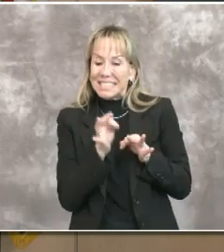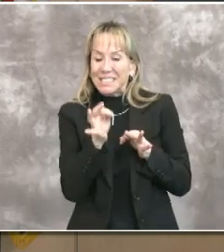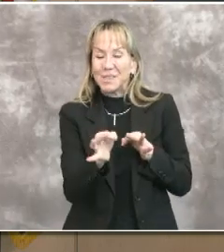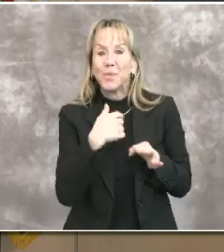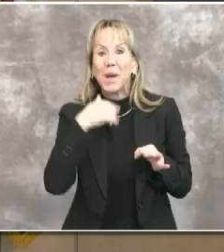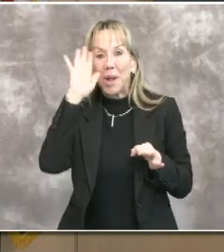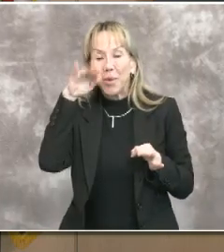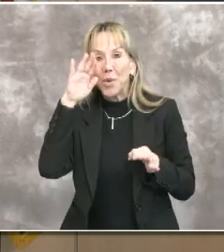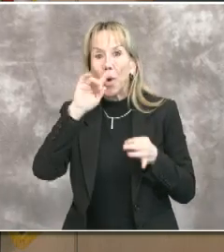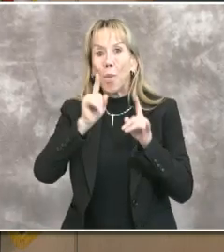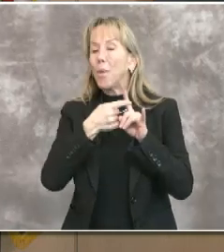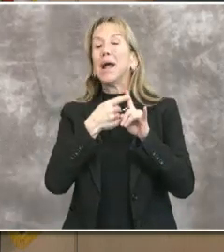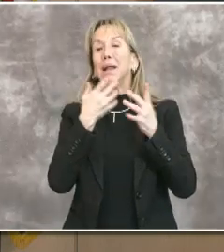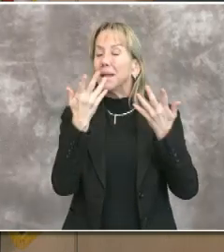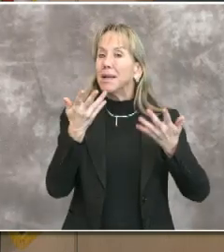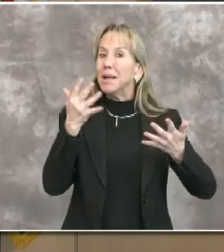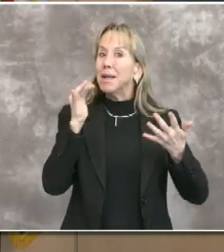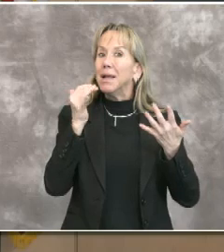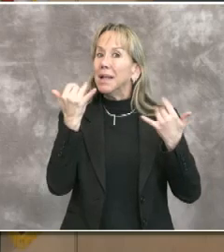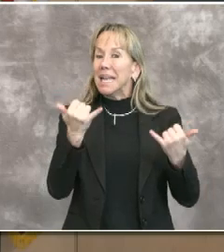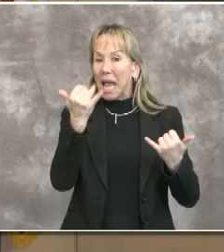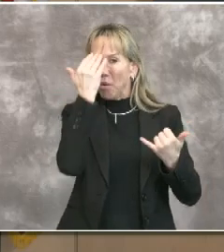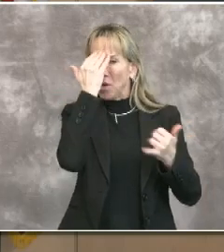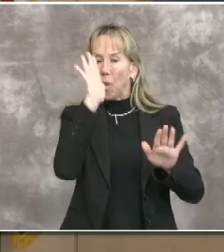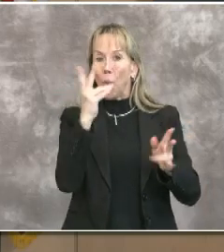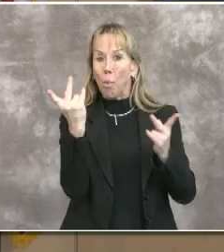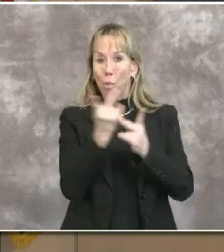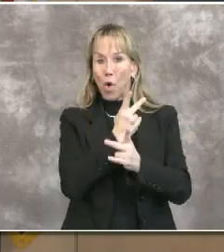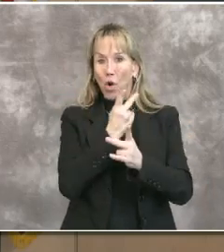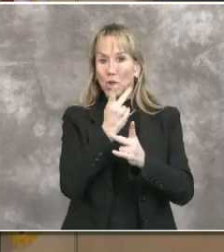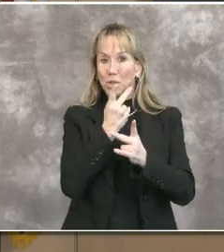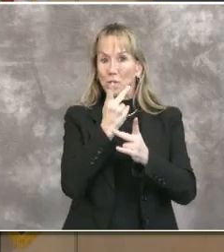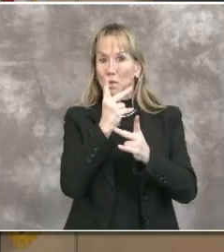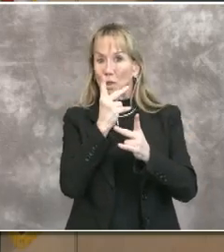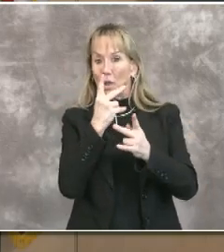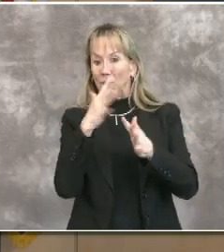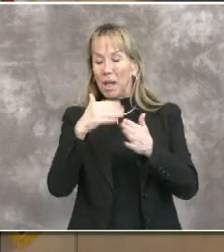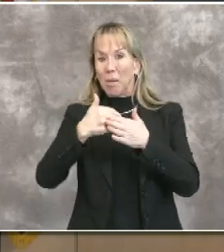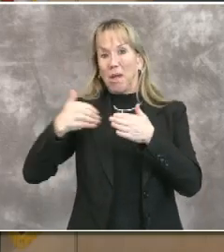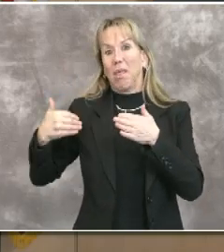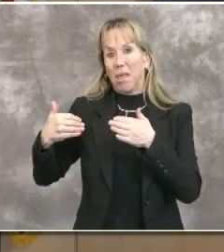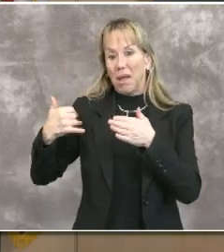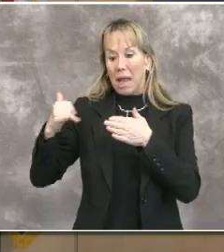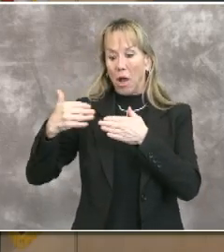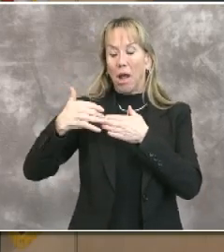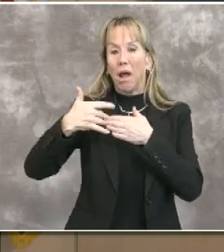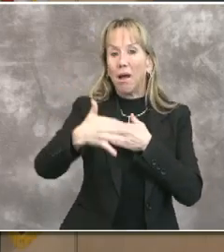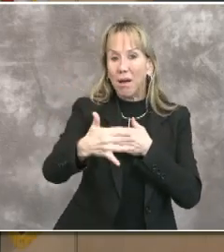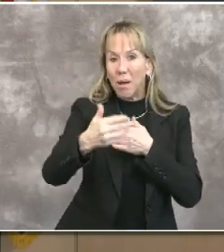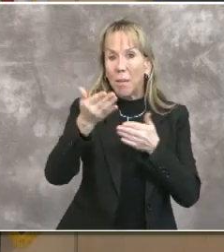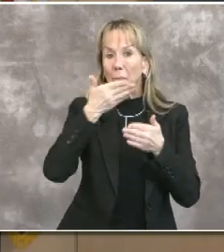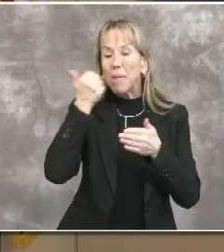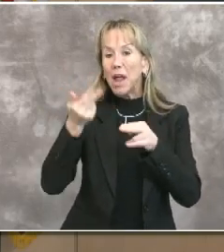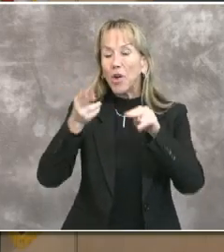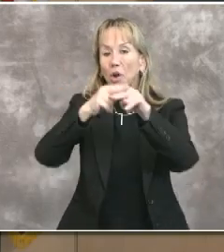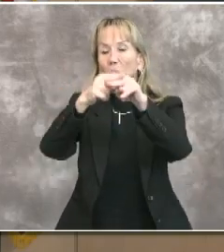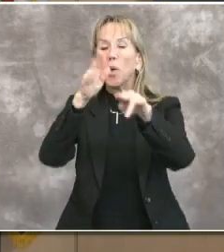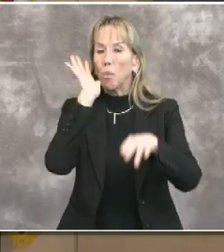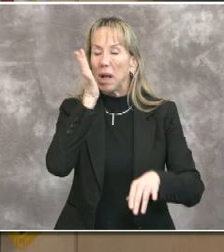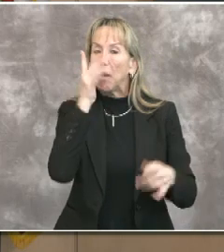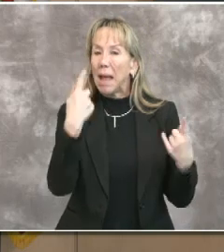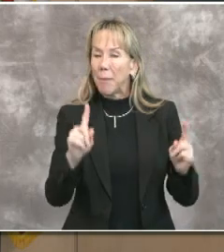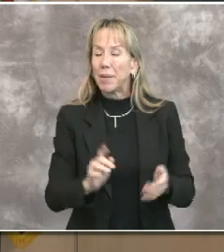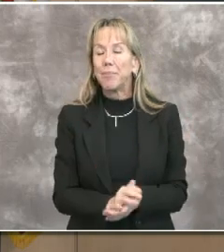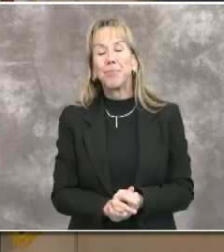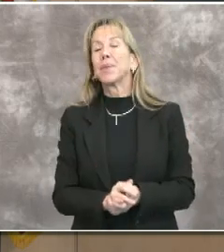know that we've got the worst of this disease behind us. I don't know who came up with this phrase, but I saw it online over the weekend,